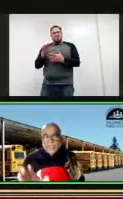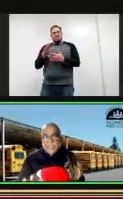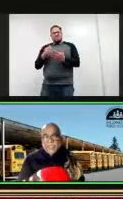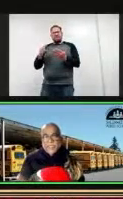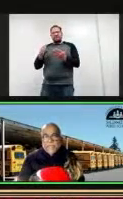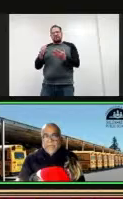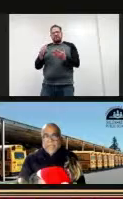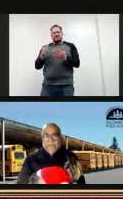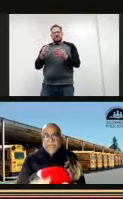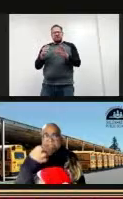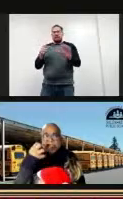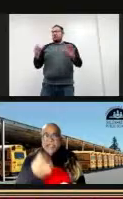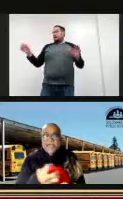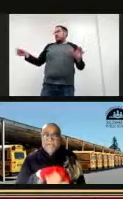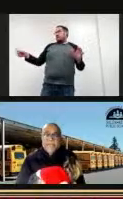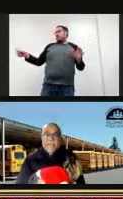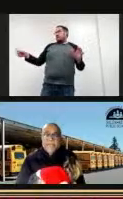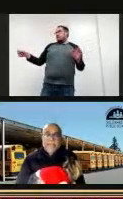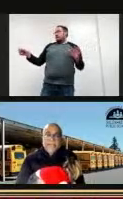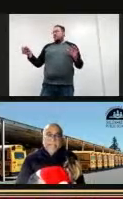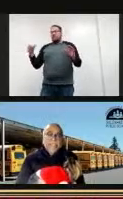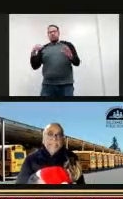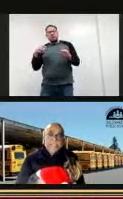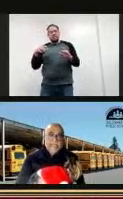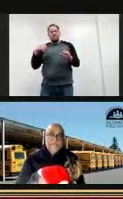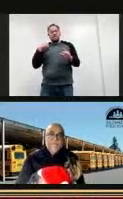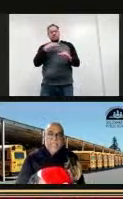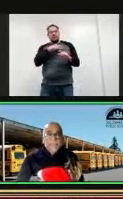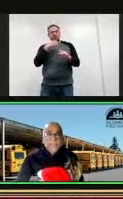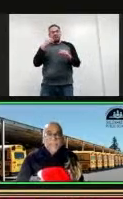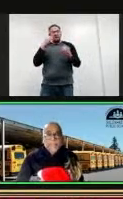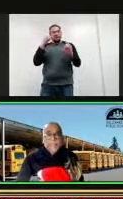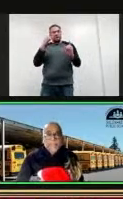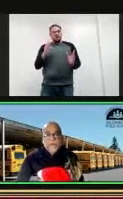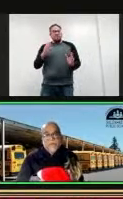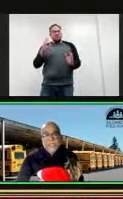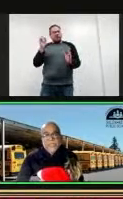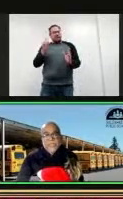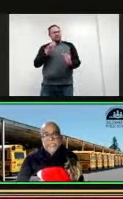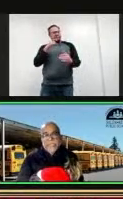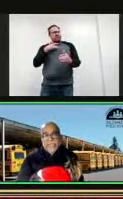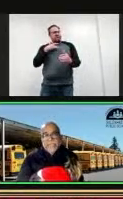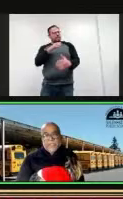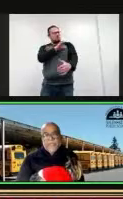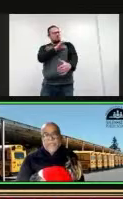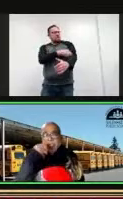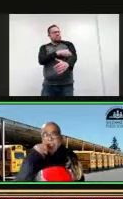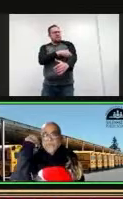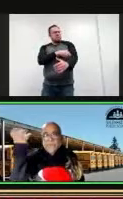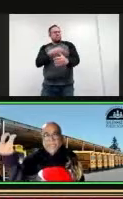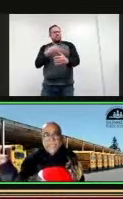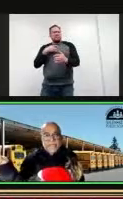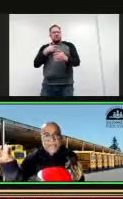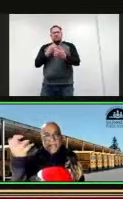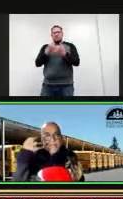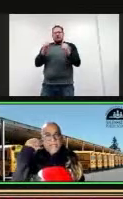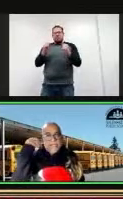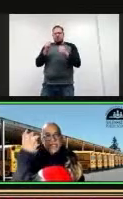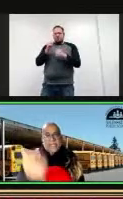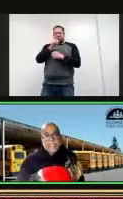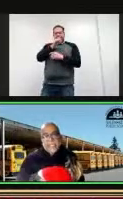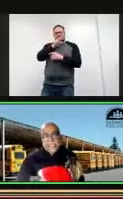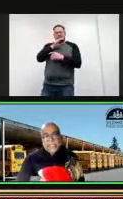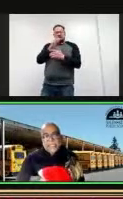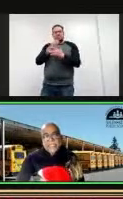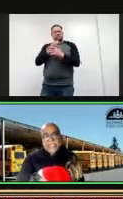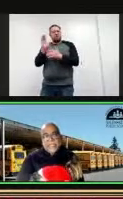student is a different thing, but the staff and educators have to feel empowered. So they feel safe to speak and share